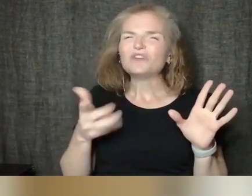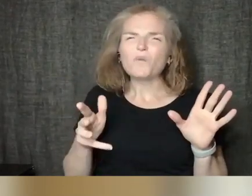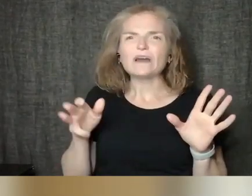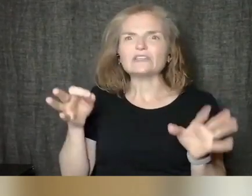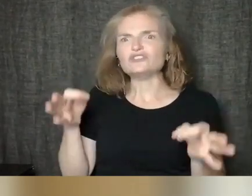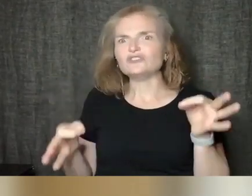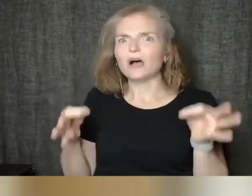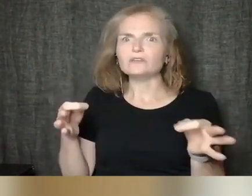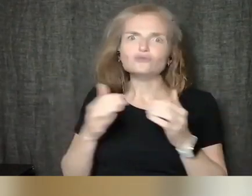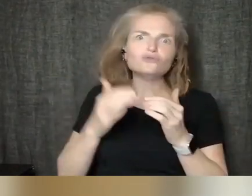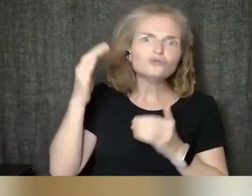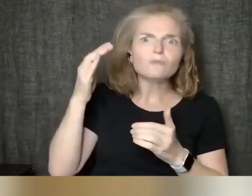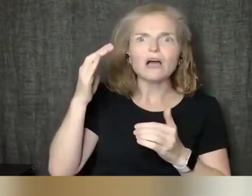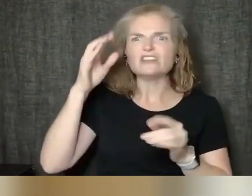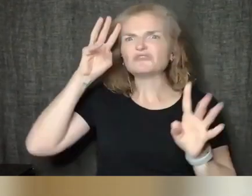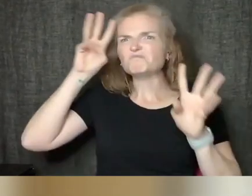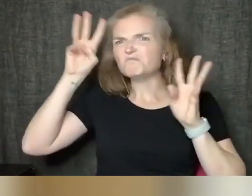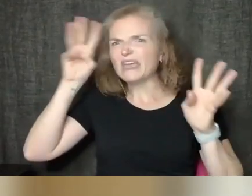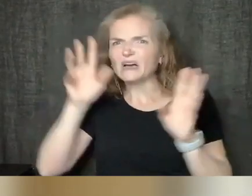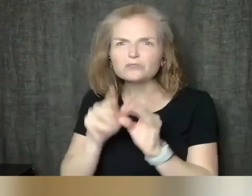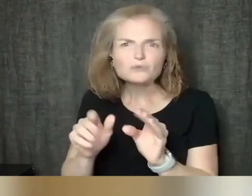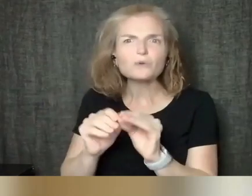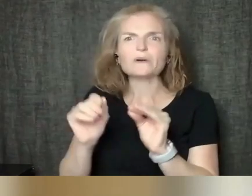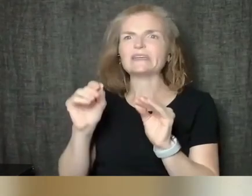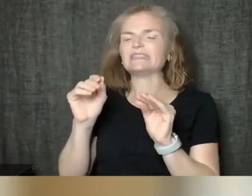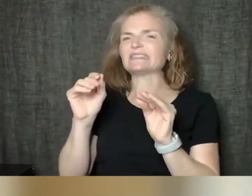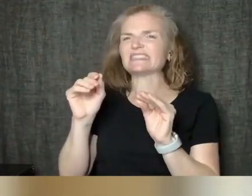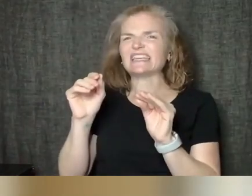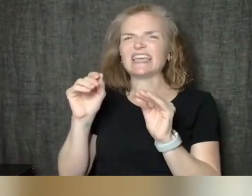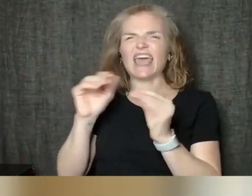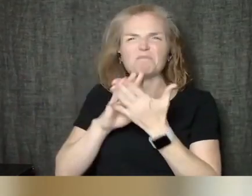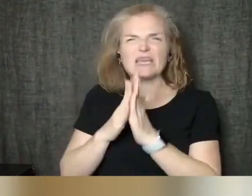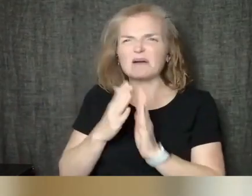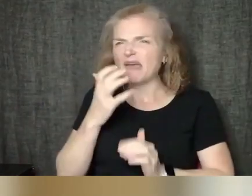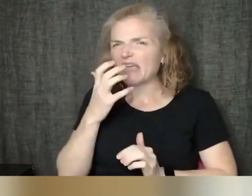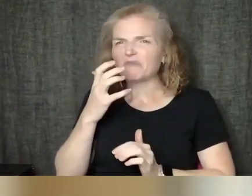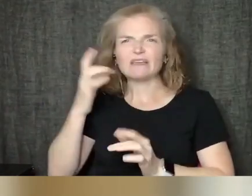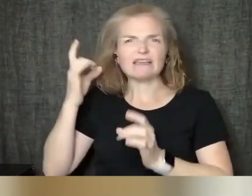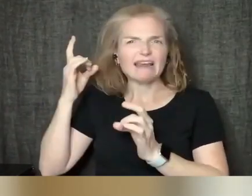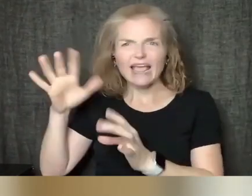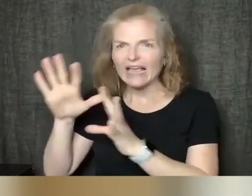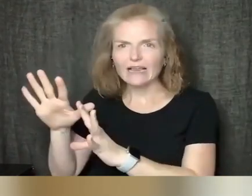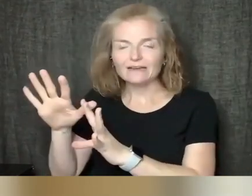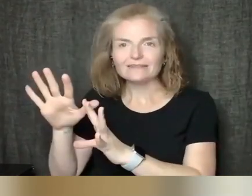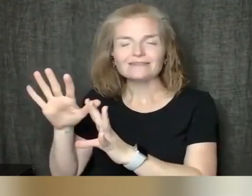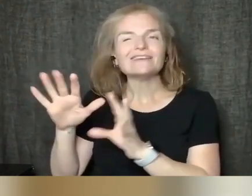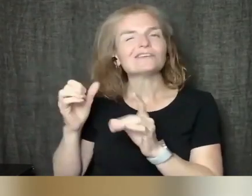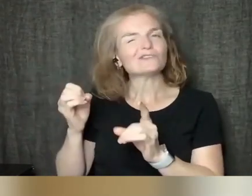to stories of anger and hate. And I think that's where a boundary can be put.